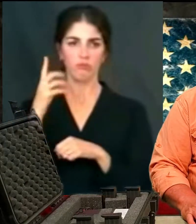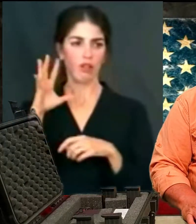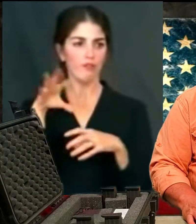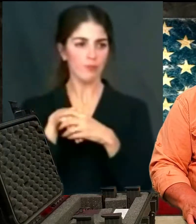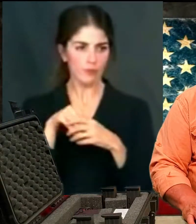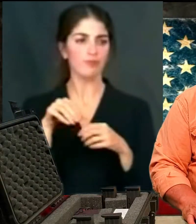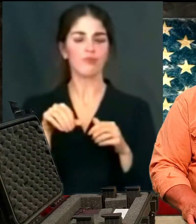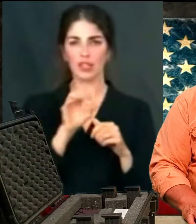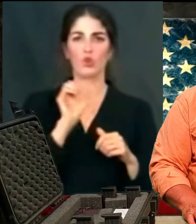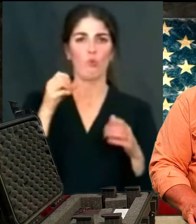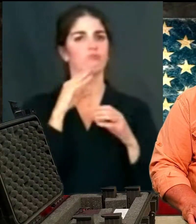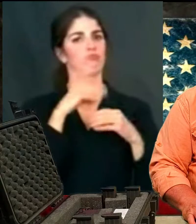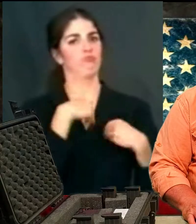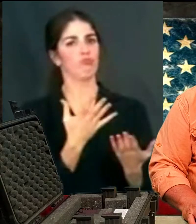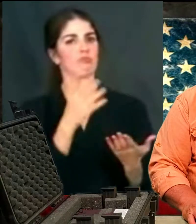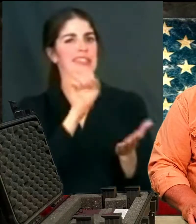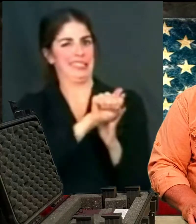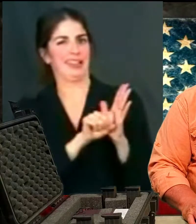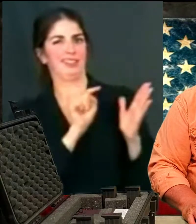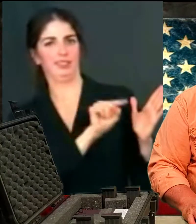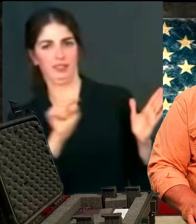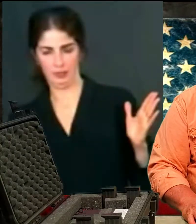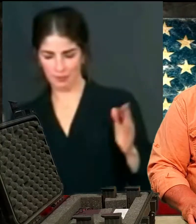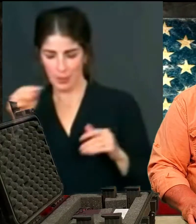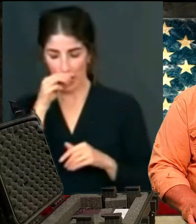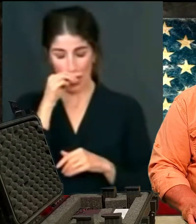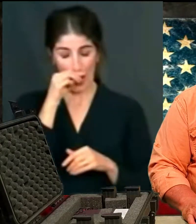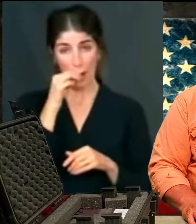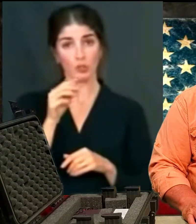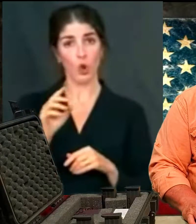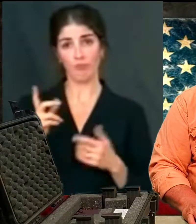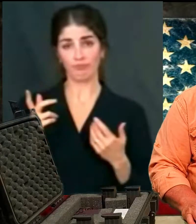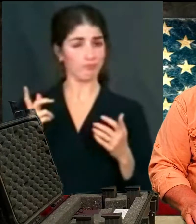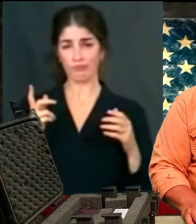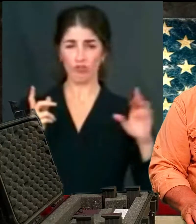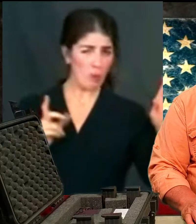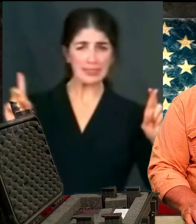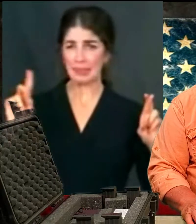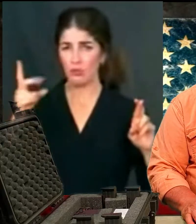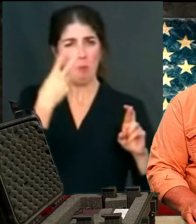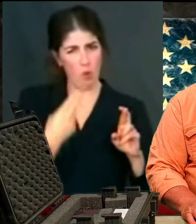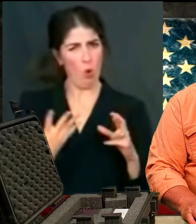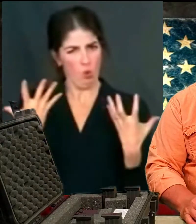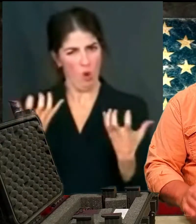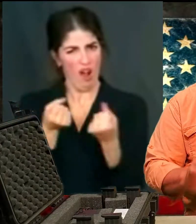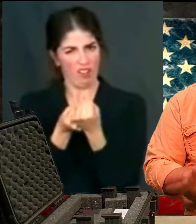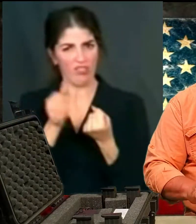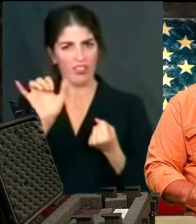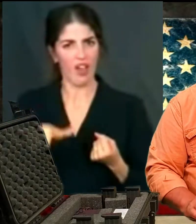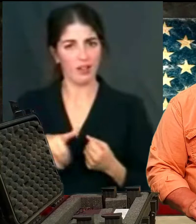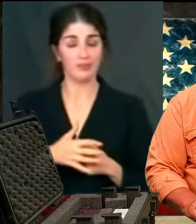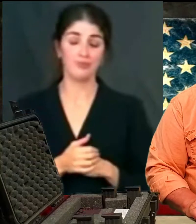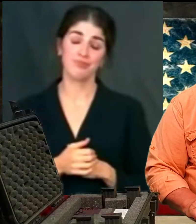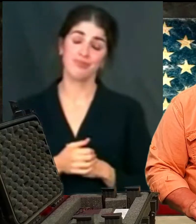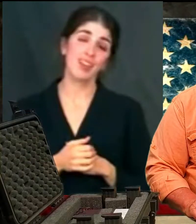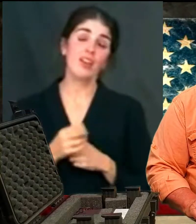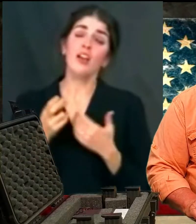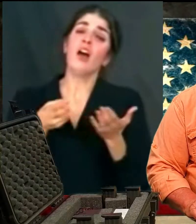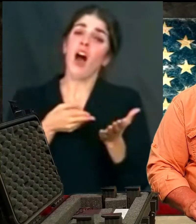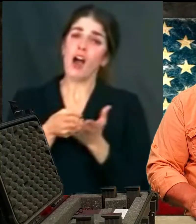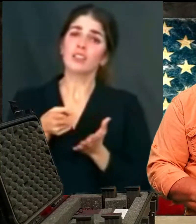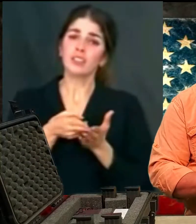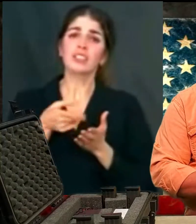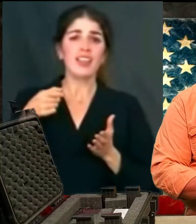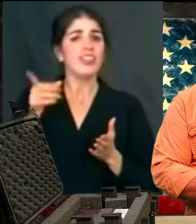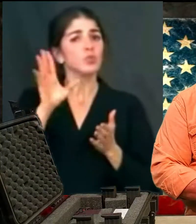see how those magazines, having been loaded for over a month with 4 different kinds of